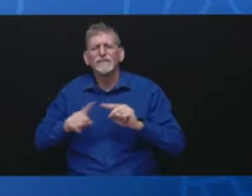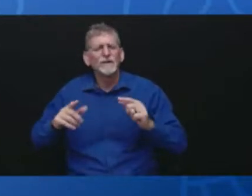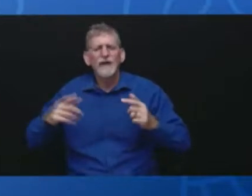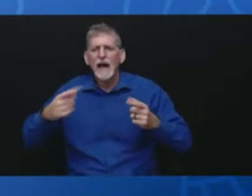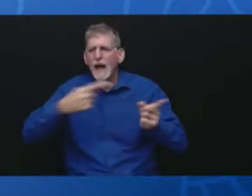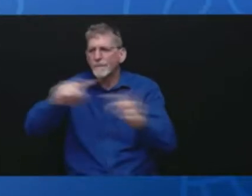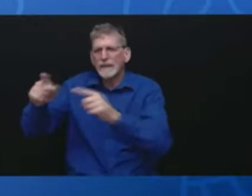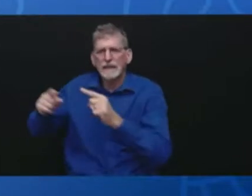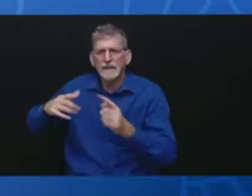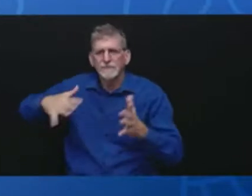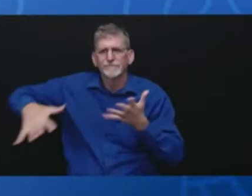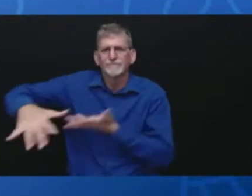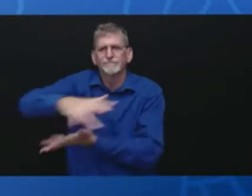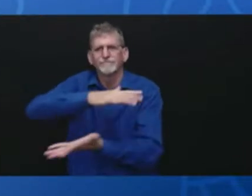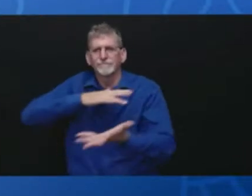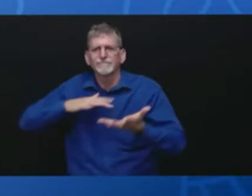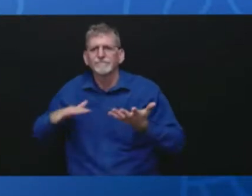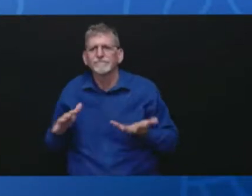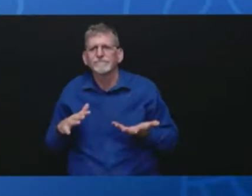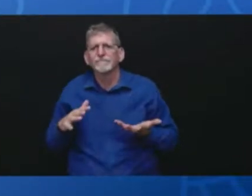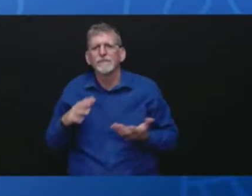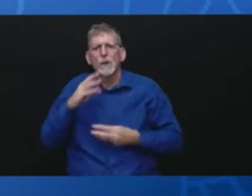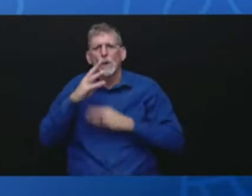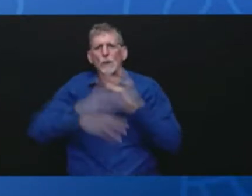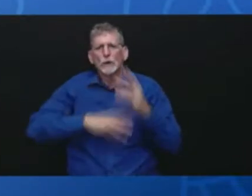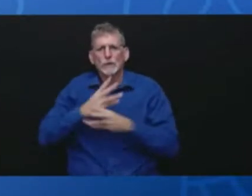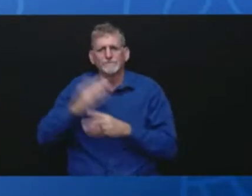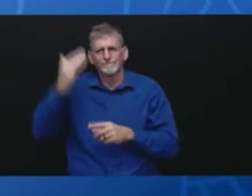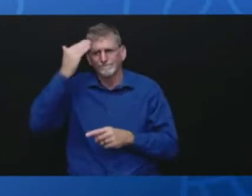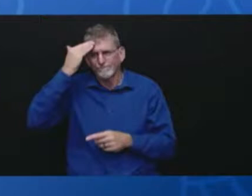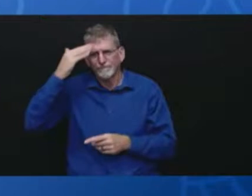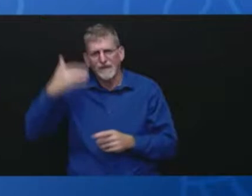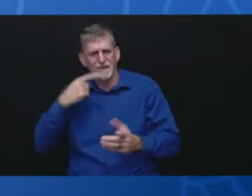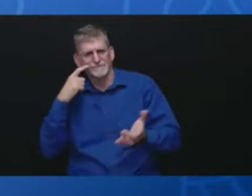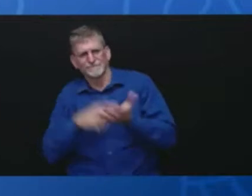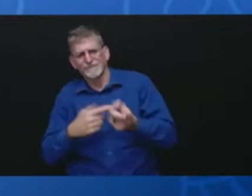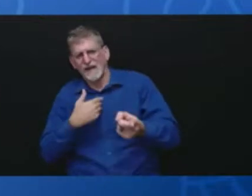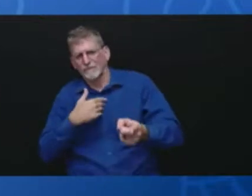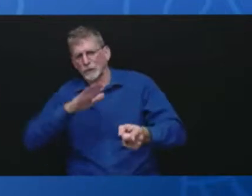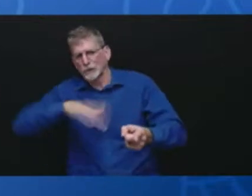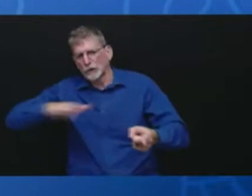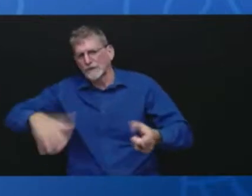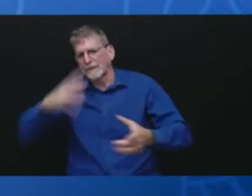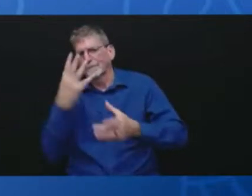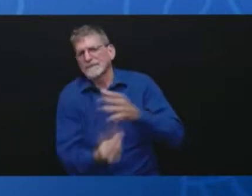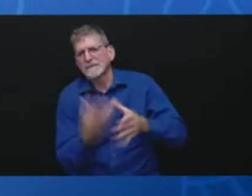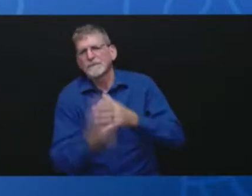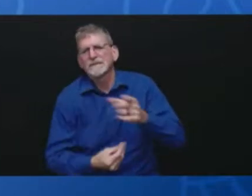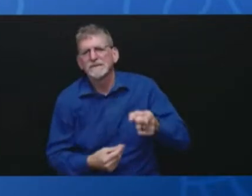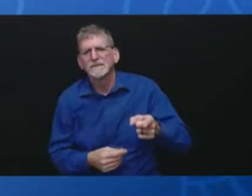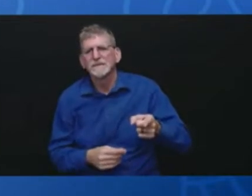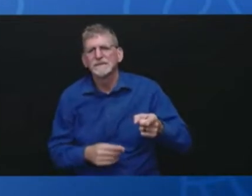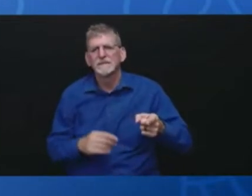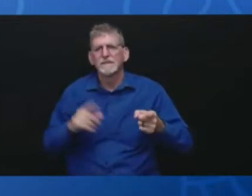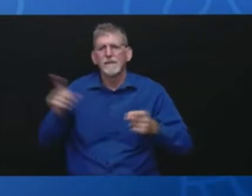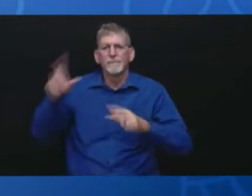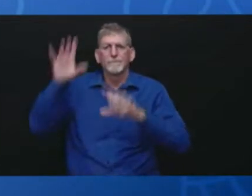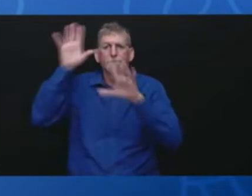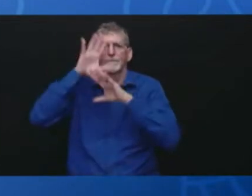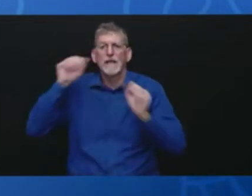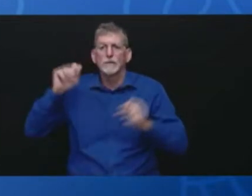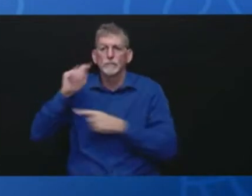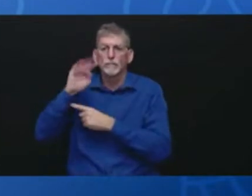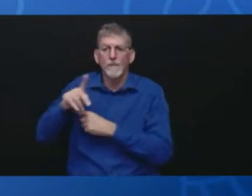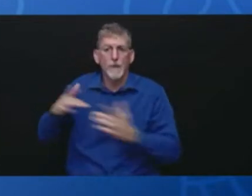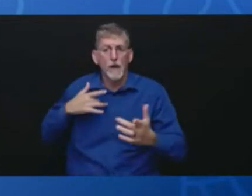comes to the world knowing about those missing children, the nature of, I know, President Trump's concern about those missing